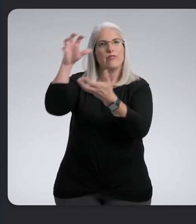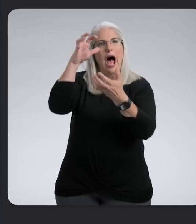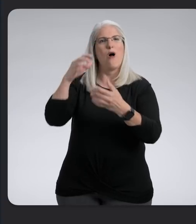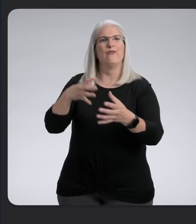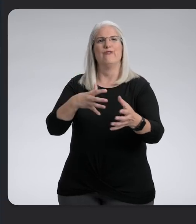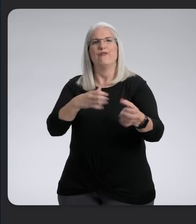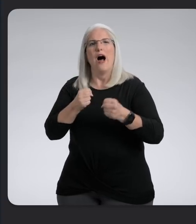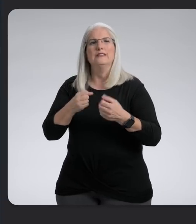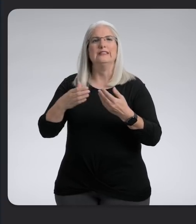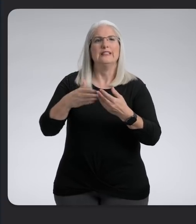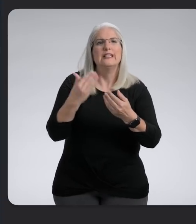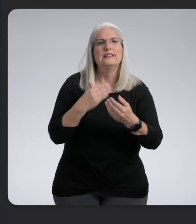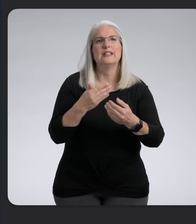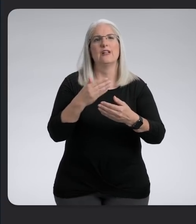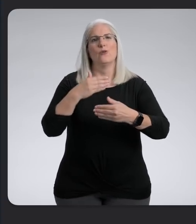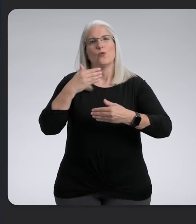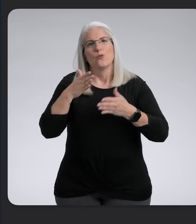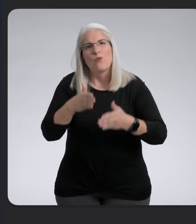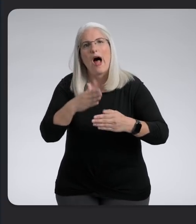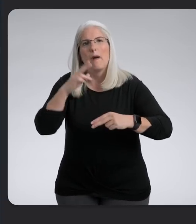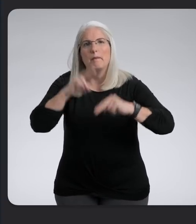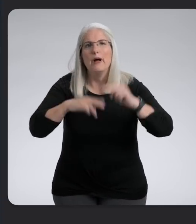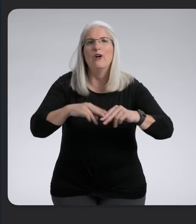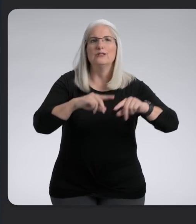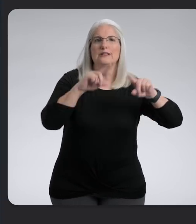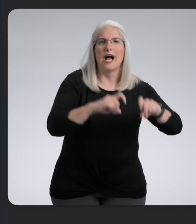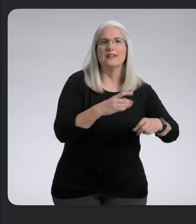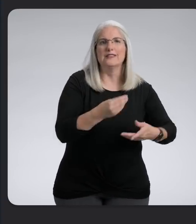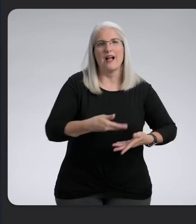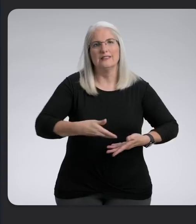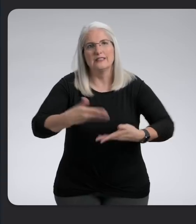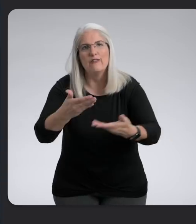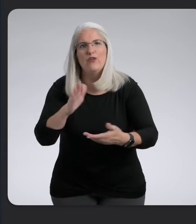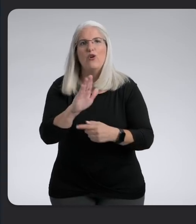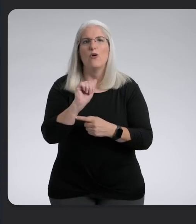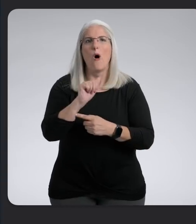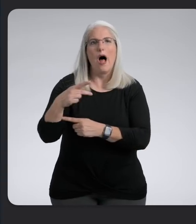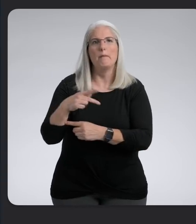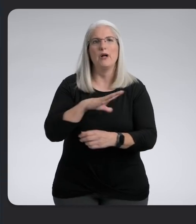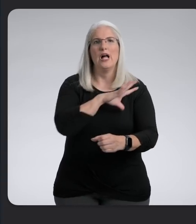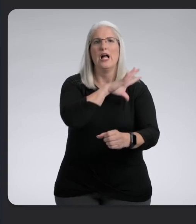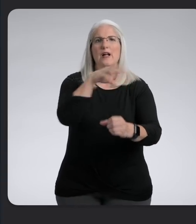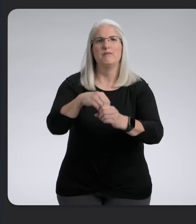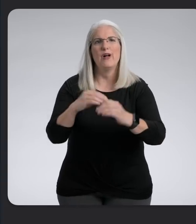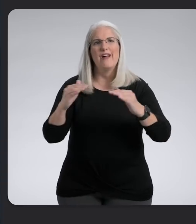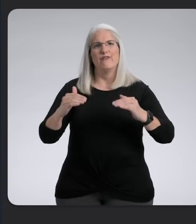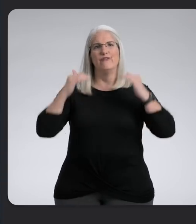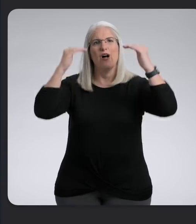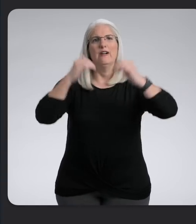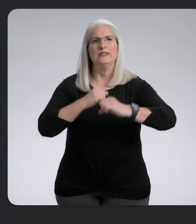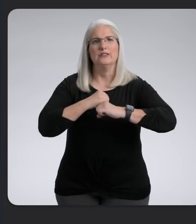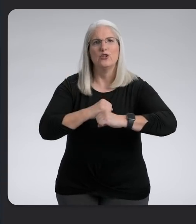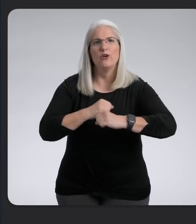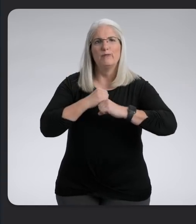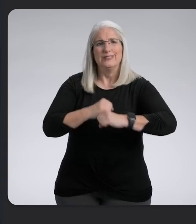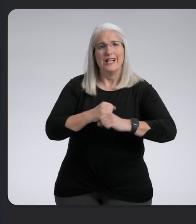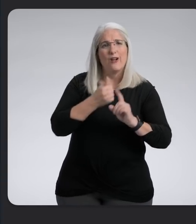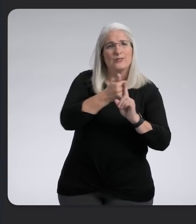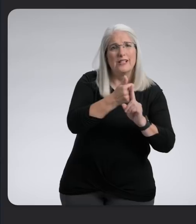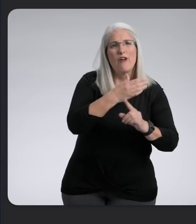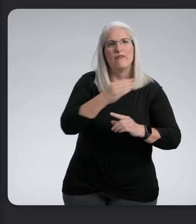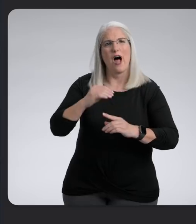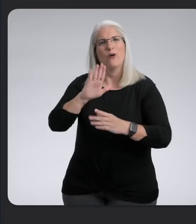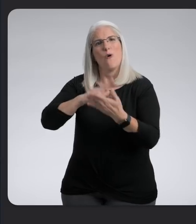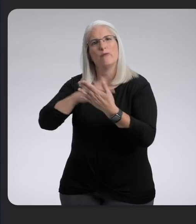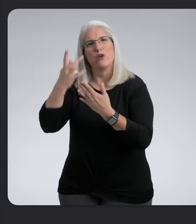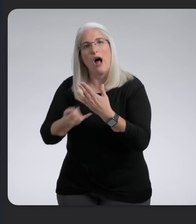and deliver your apps. And it's built with advanced security to protect you and your projects. Your source code is only used in a